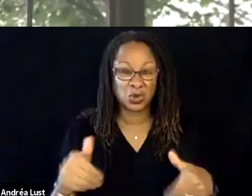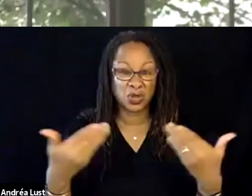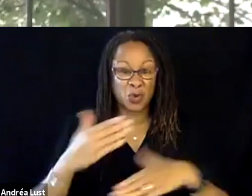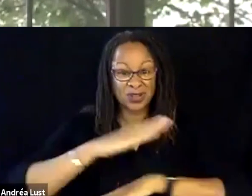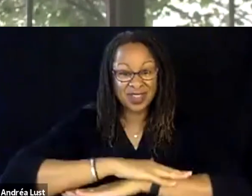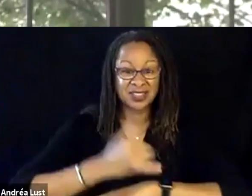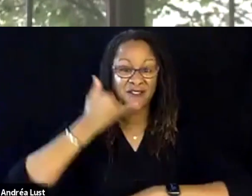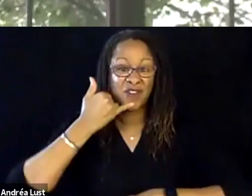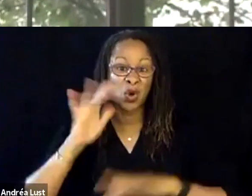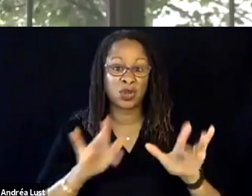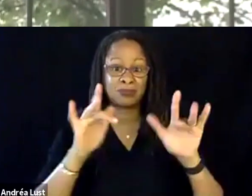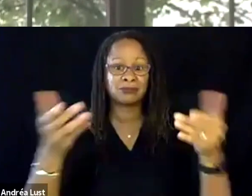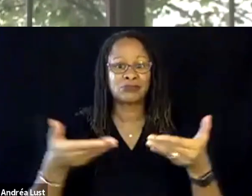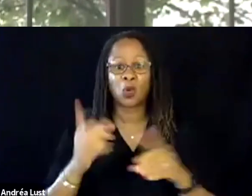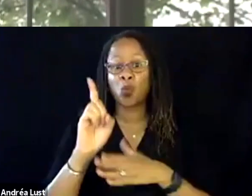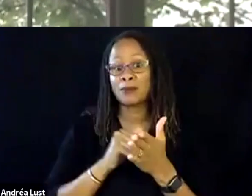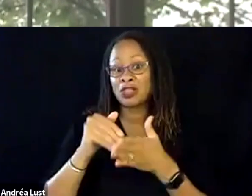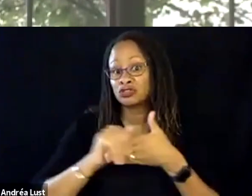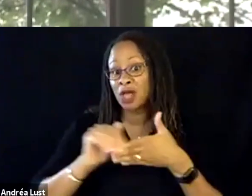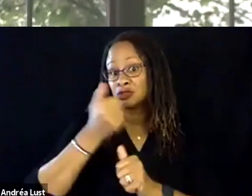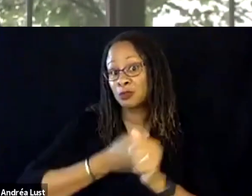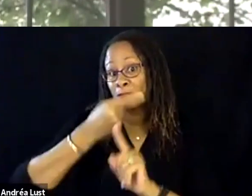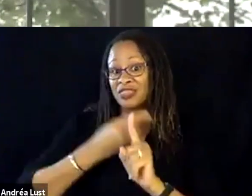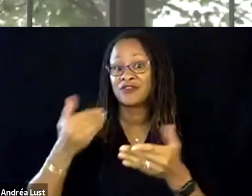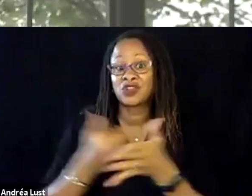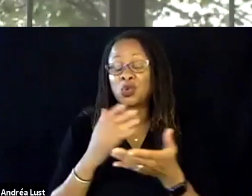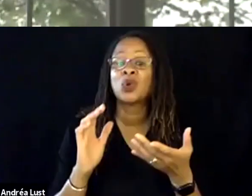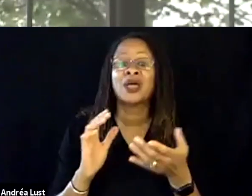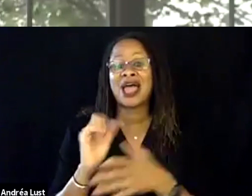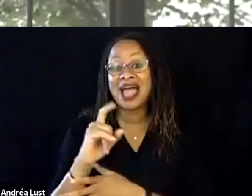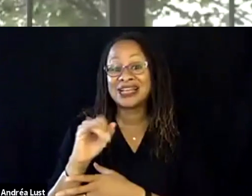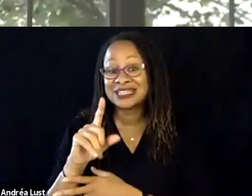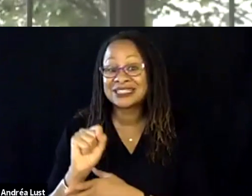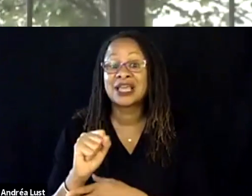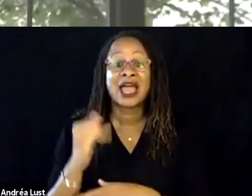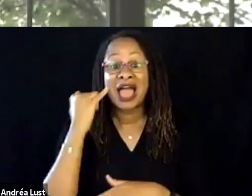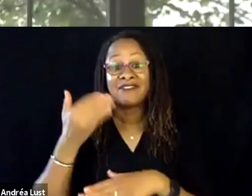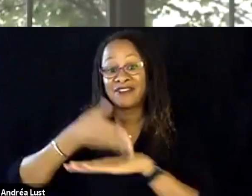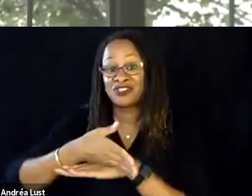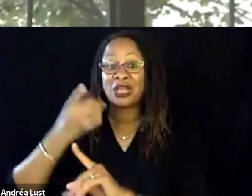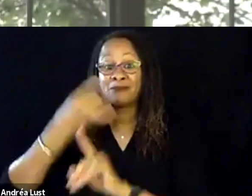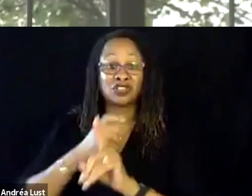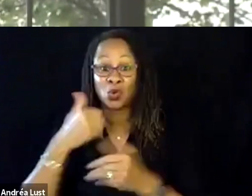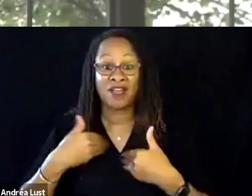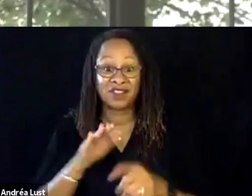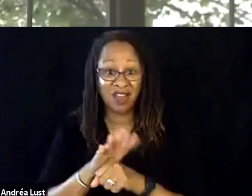say, bring in $1 million a month of new assets to manage. And if after 8 months, you don't have $8 million under management, you're fired.